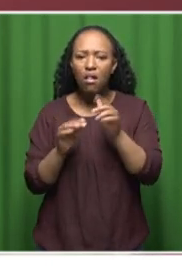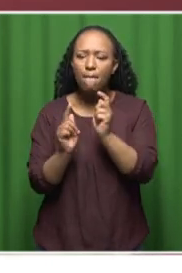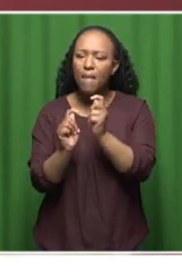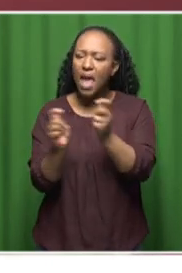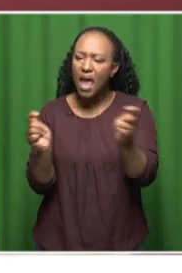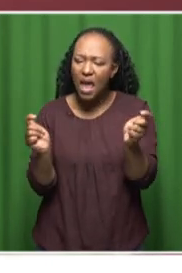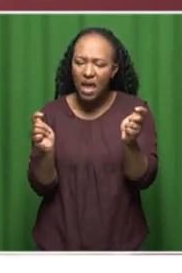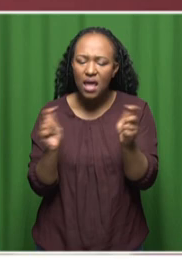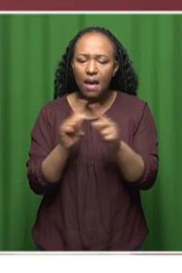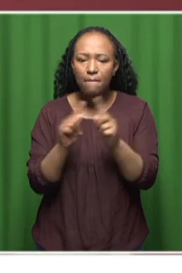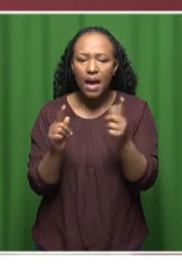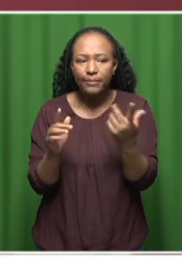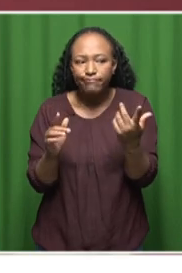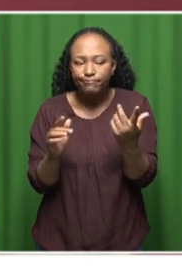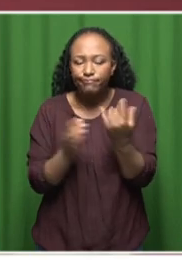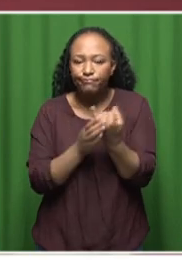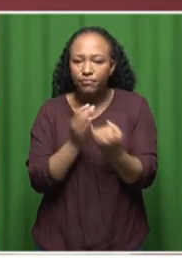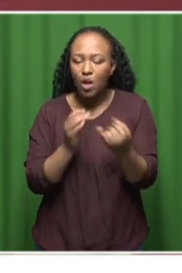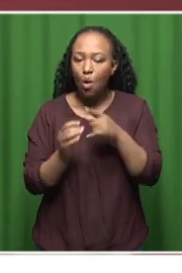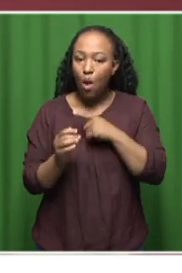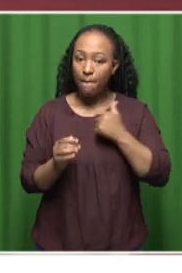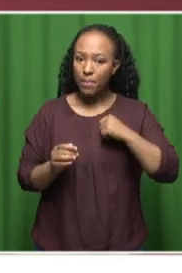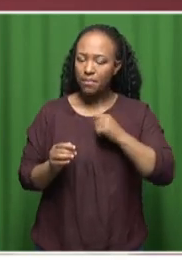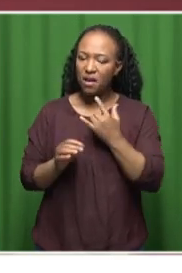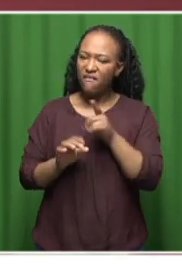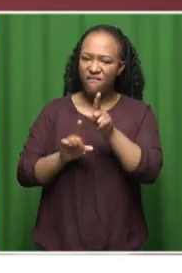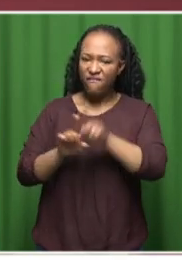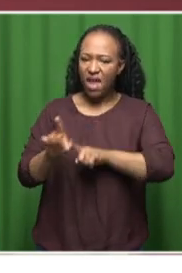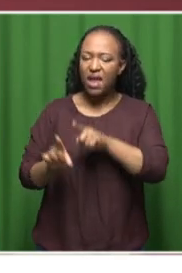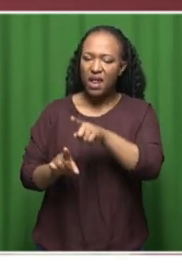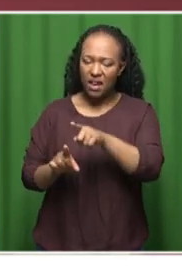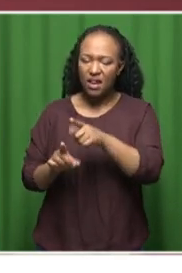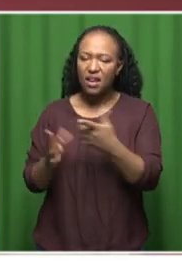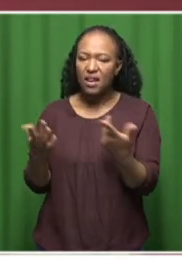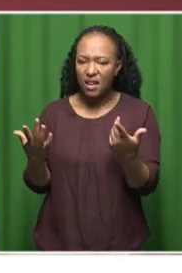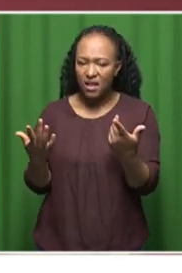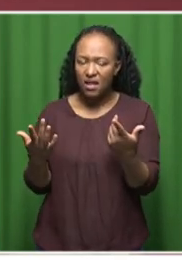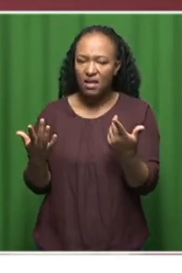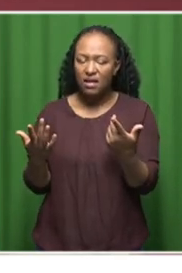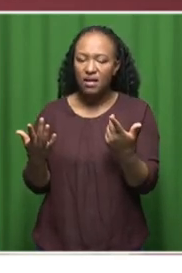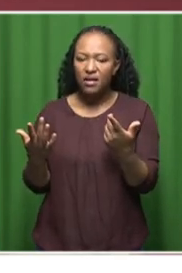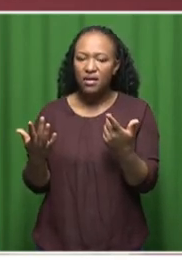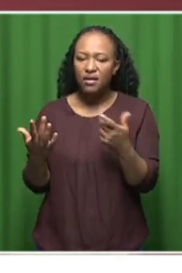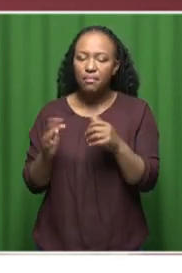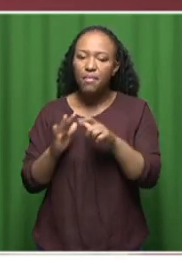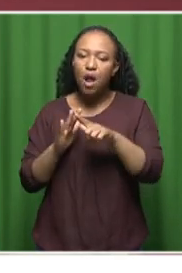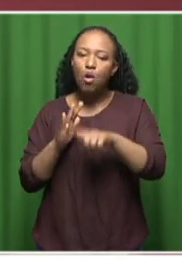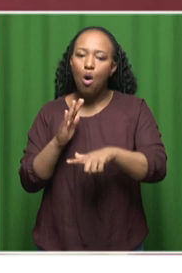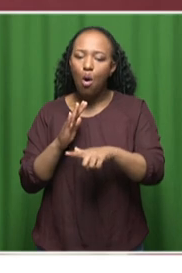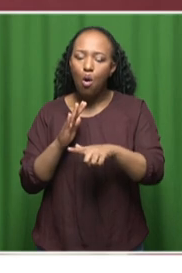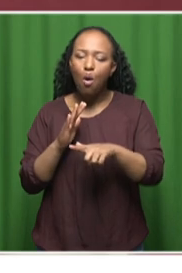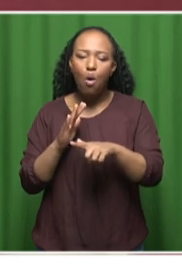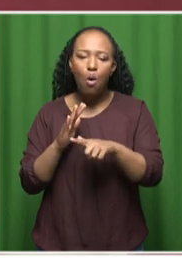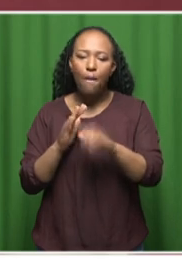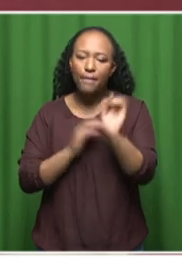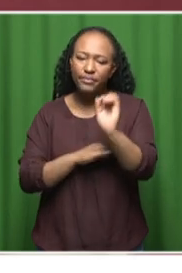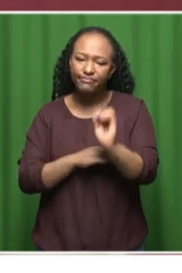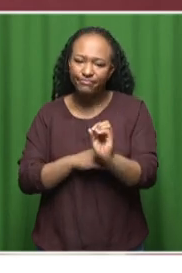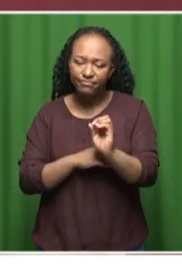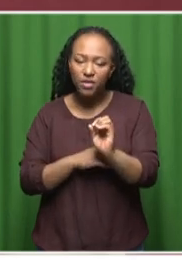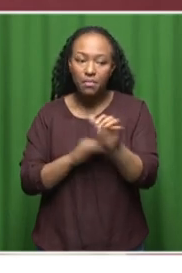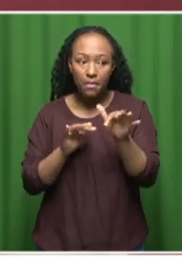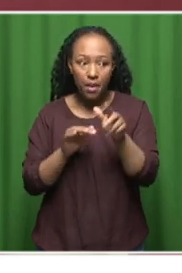their own when a municipality is failing. It is a low rate for a municipality when ratepayers do